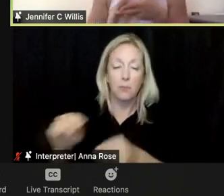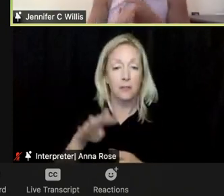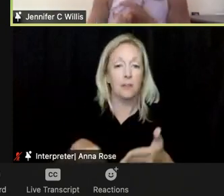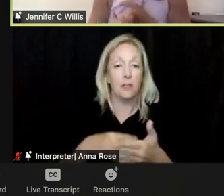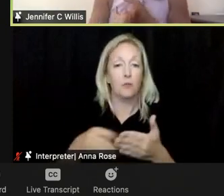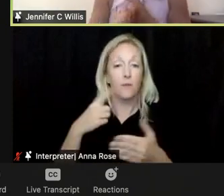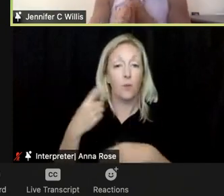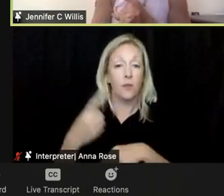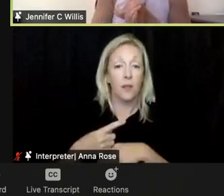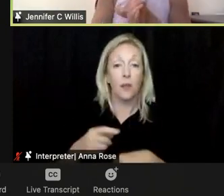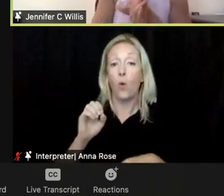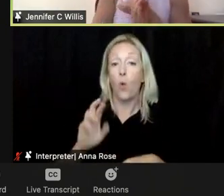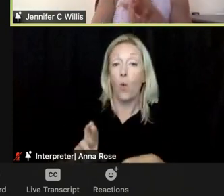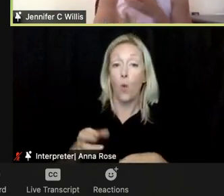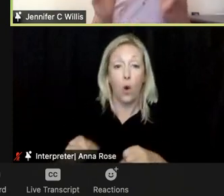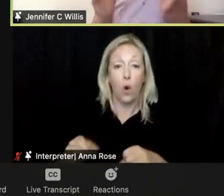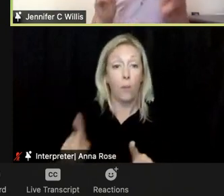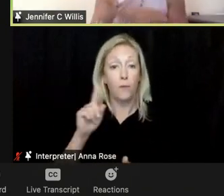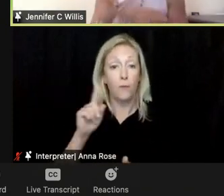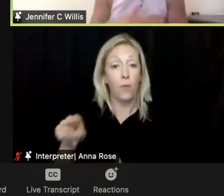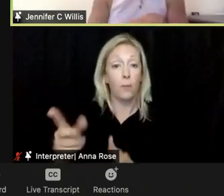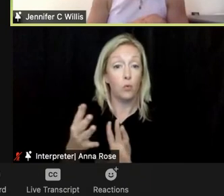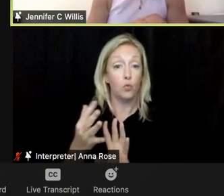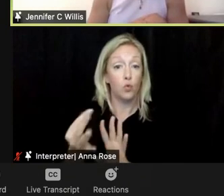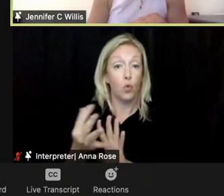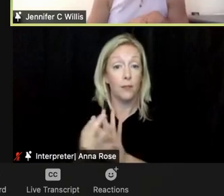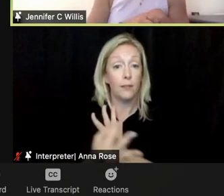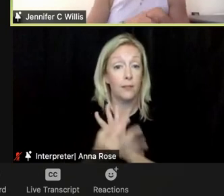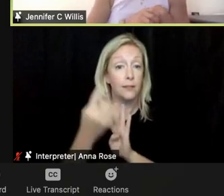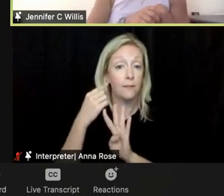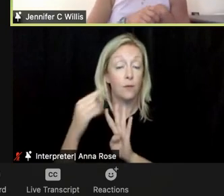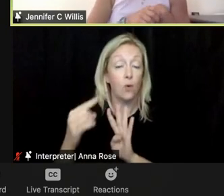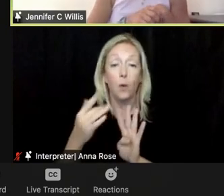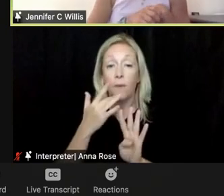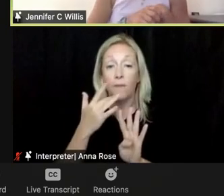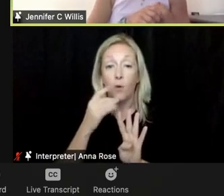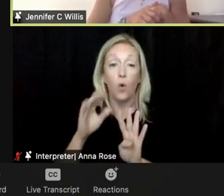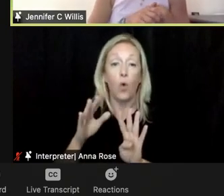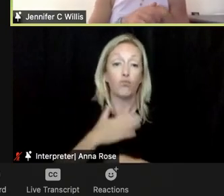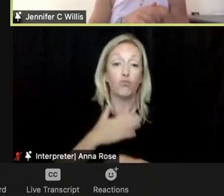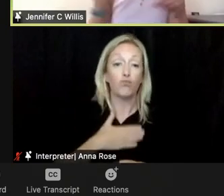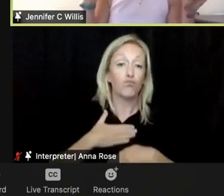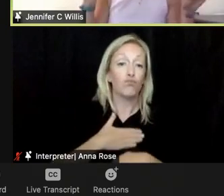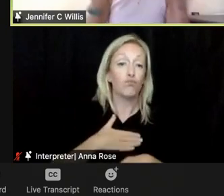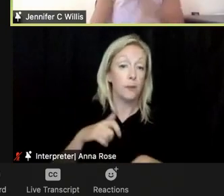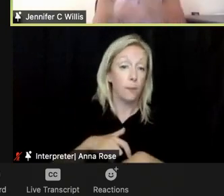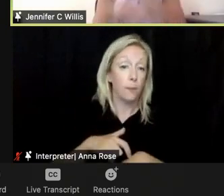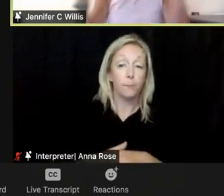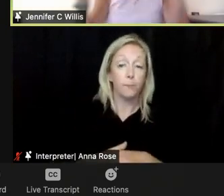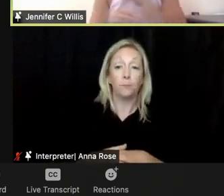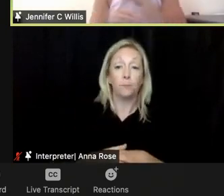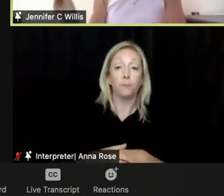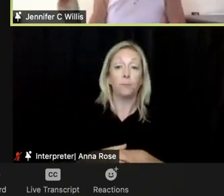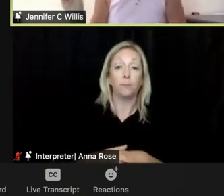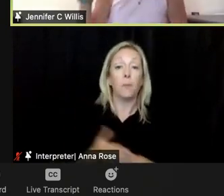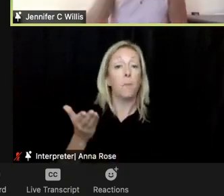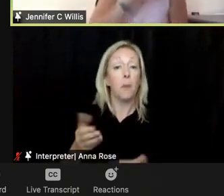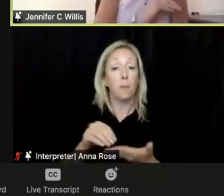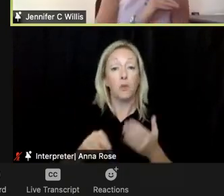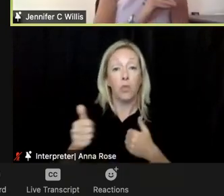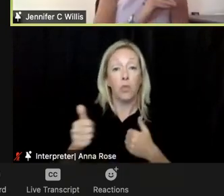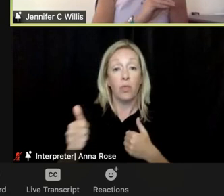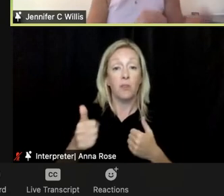them with opportunities to make choices for preferred activities or free time activities. Sometimes students might move objects around